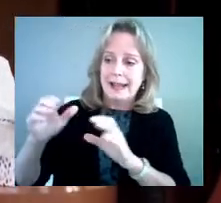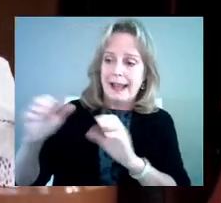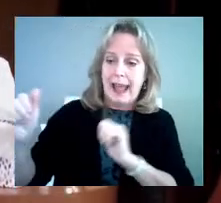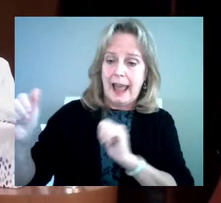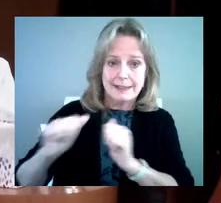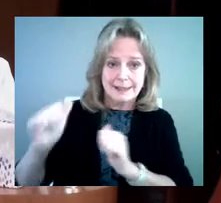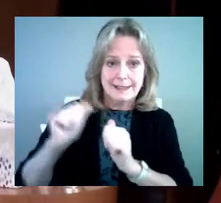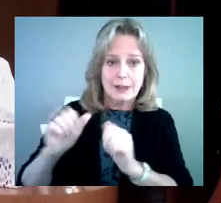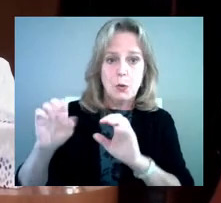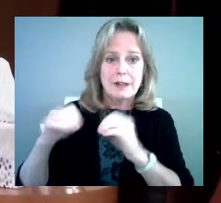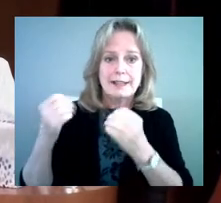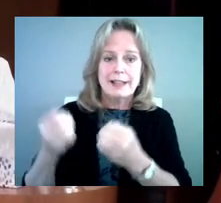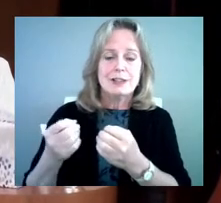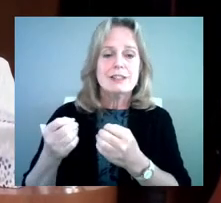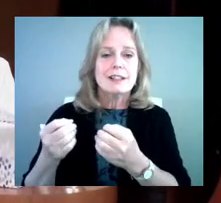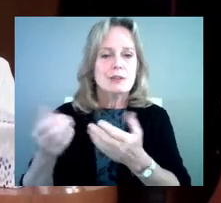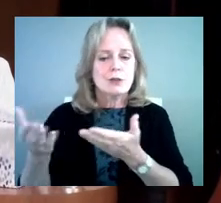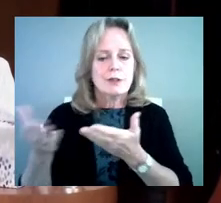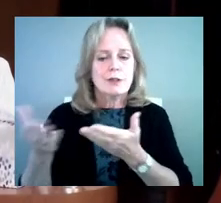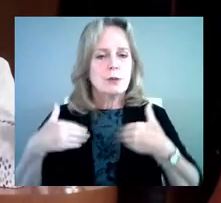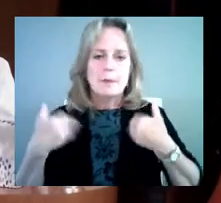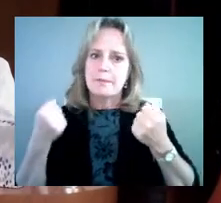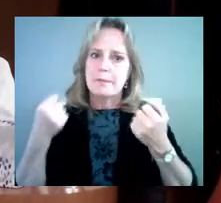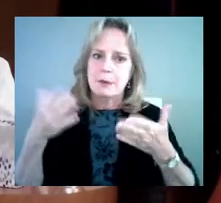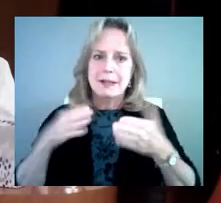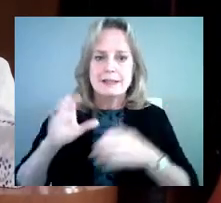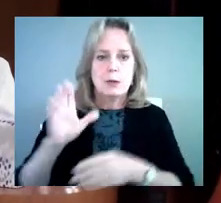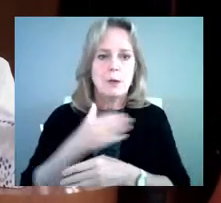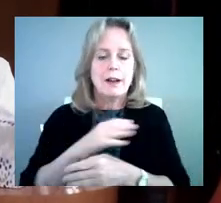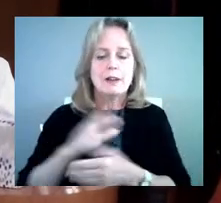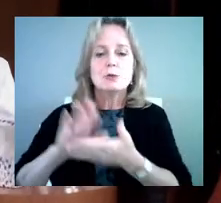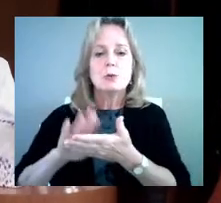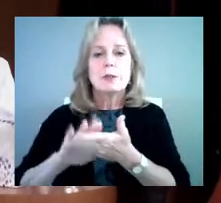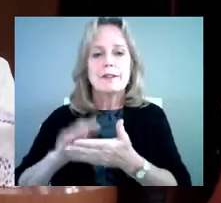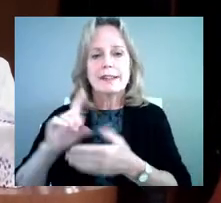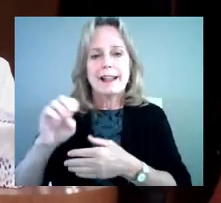an organization that serves our youth in so many ways, the Choir School of Delaware.